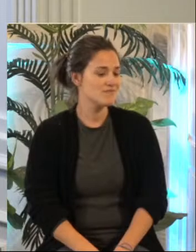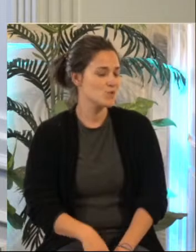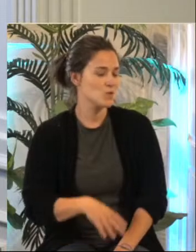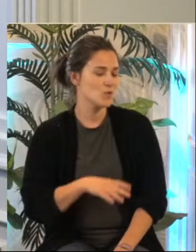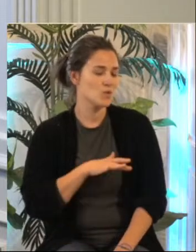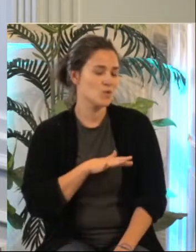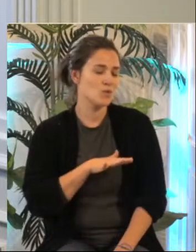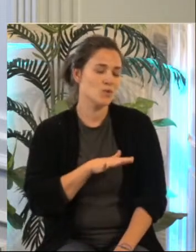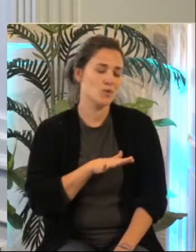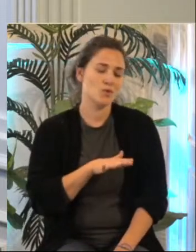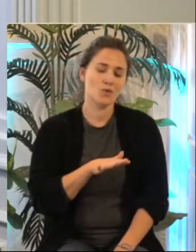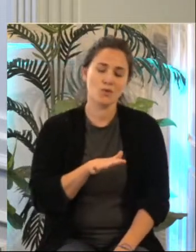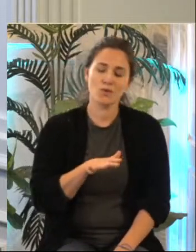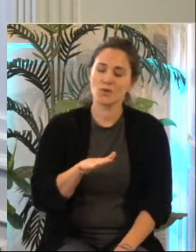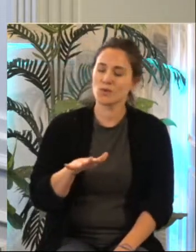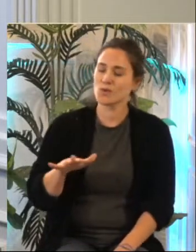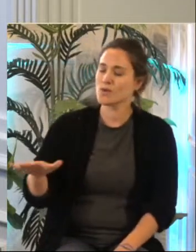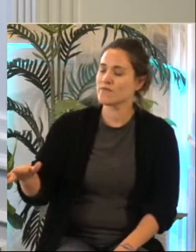And I'm